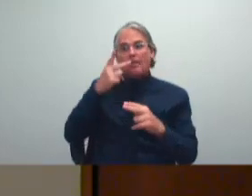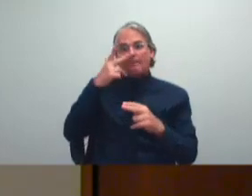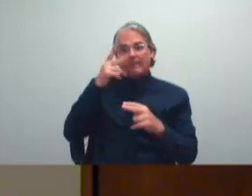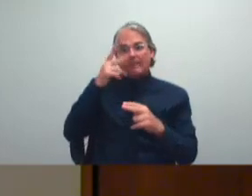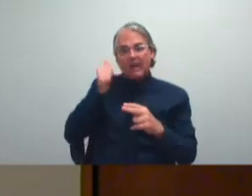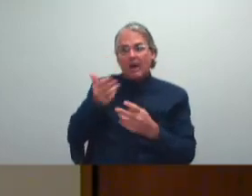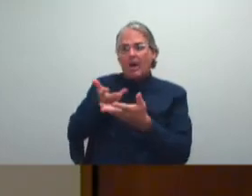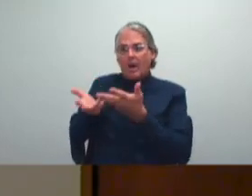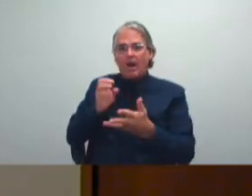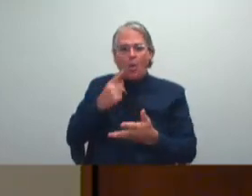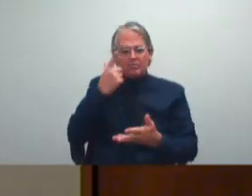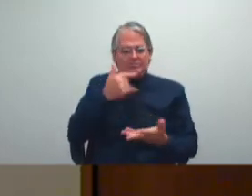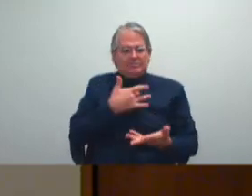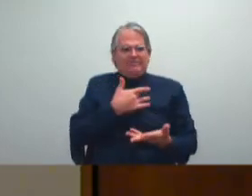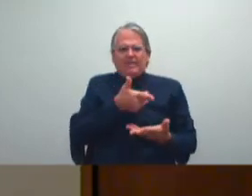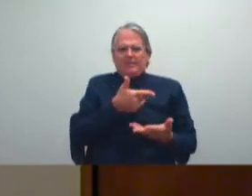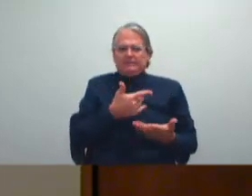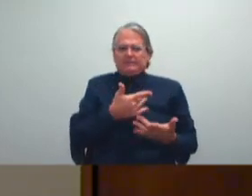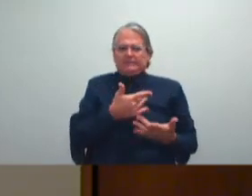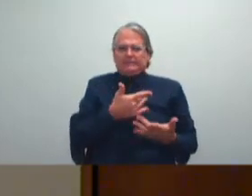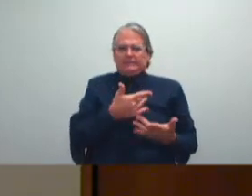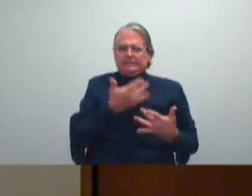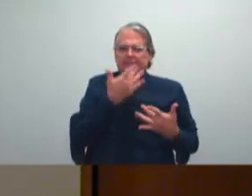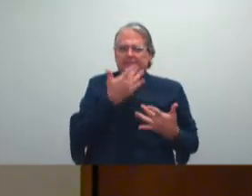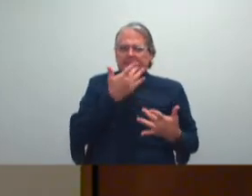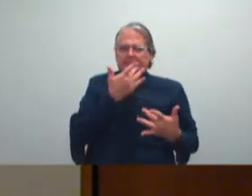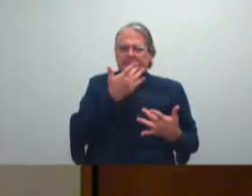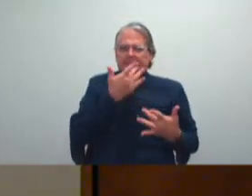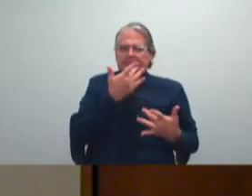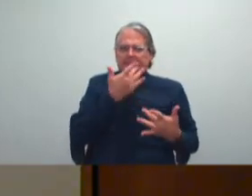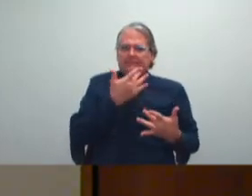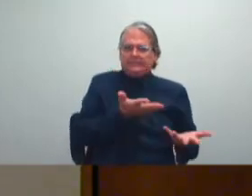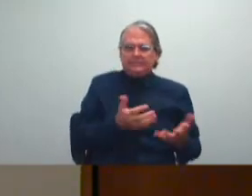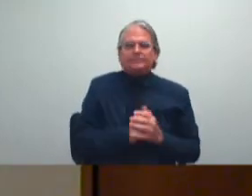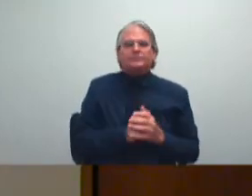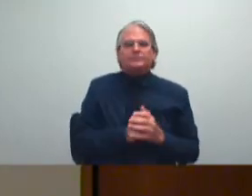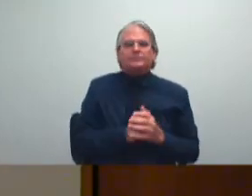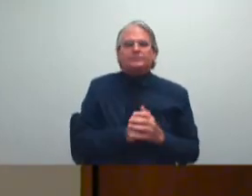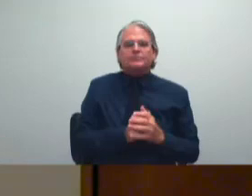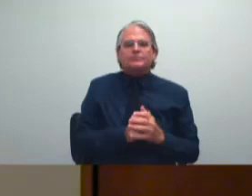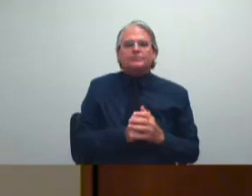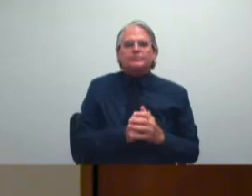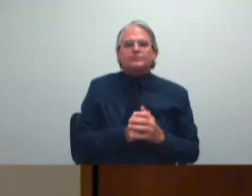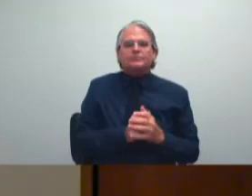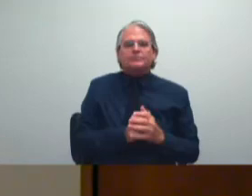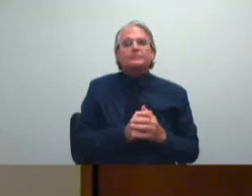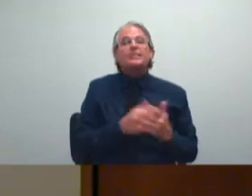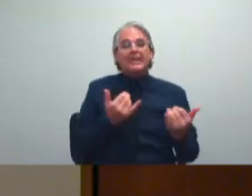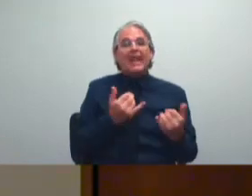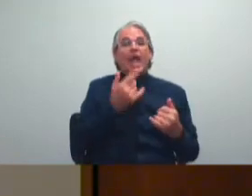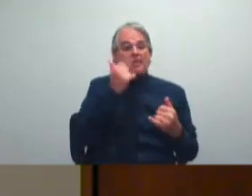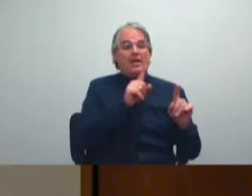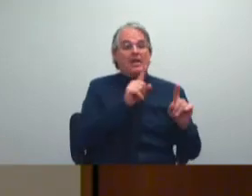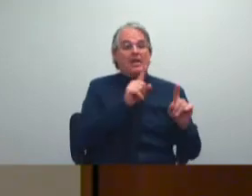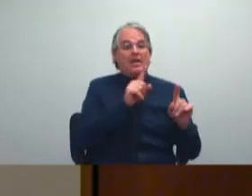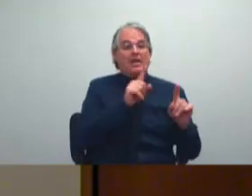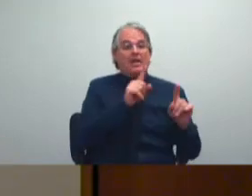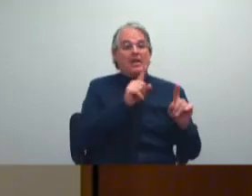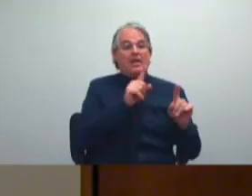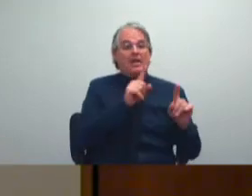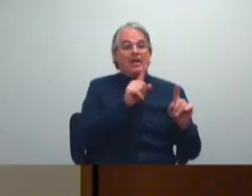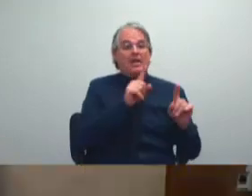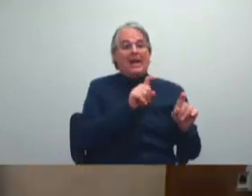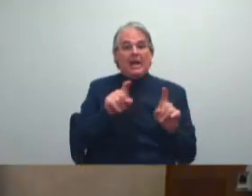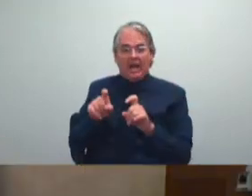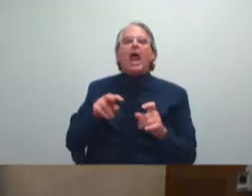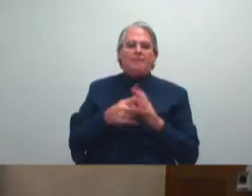that we see is, of course, then the number of positives that result from those tests. And then, unfortunately, we tend to see the more